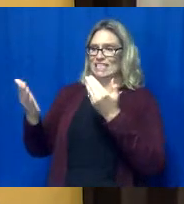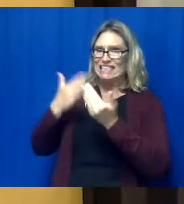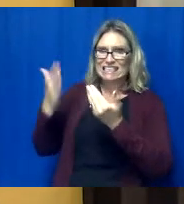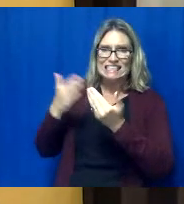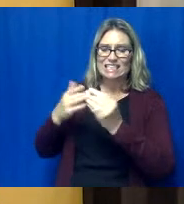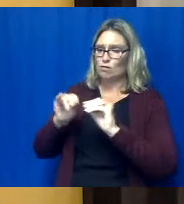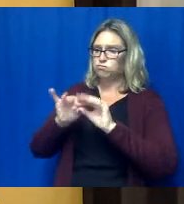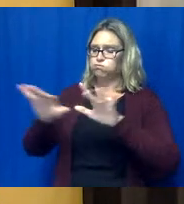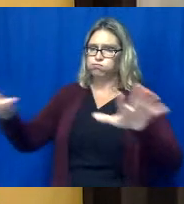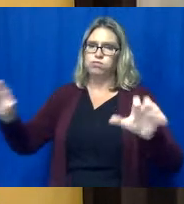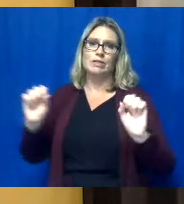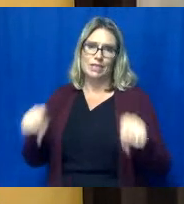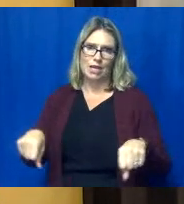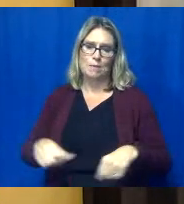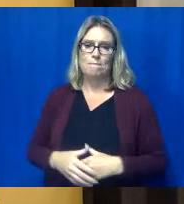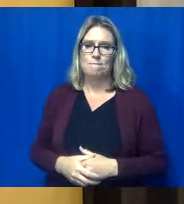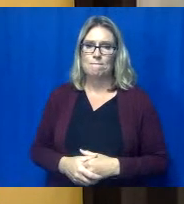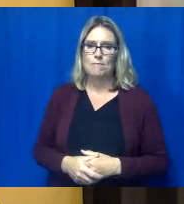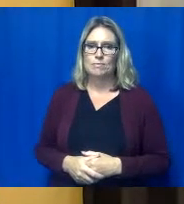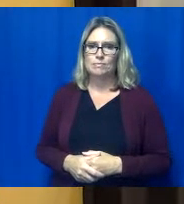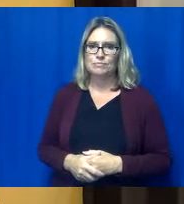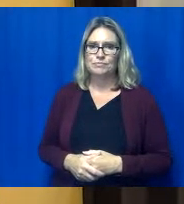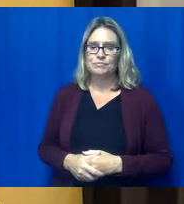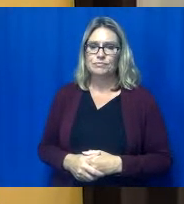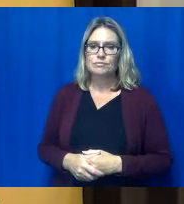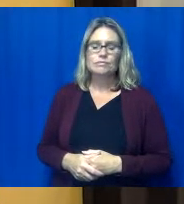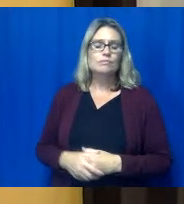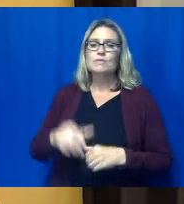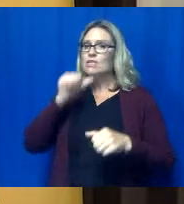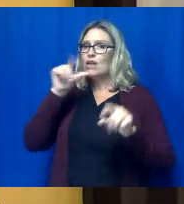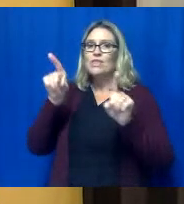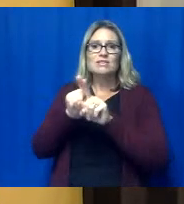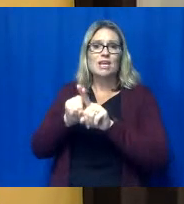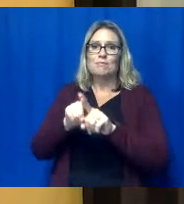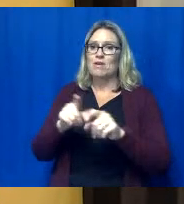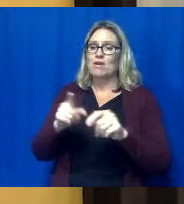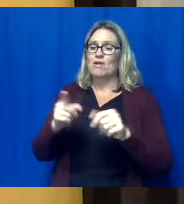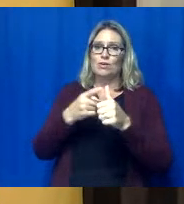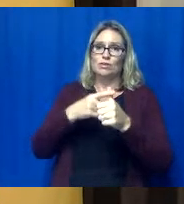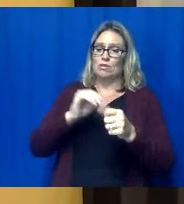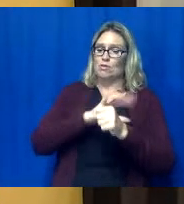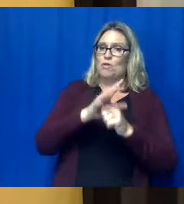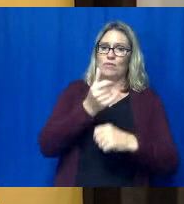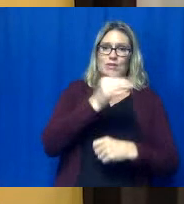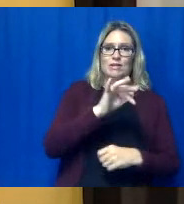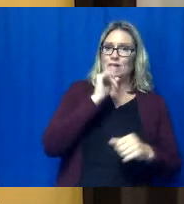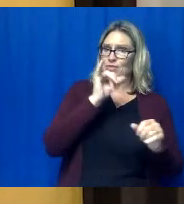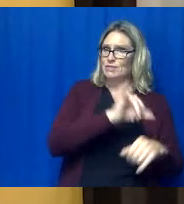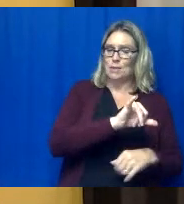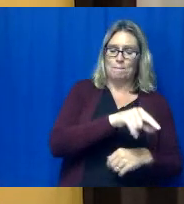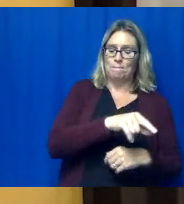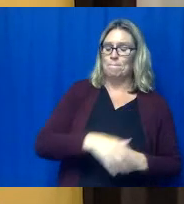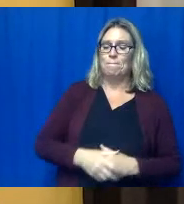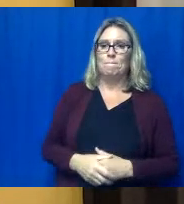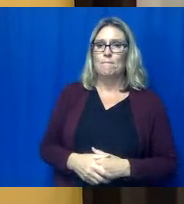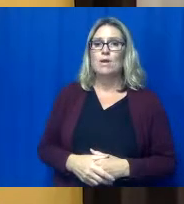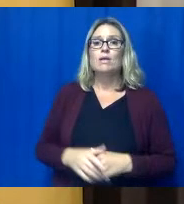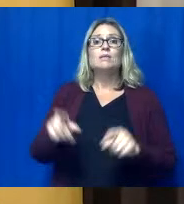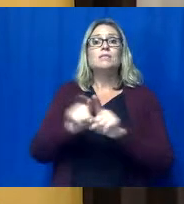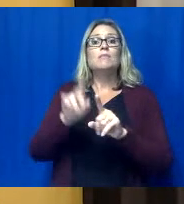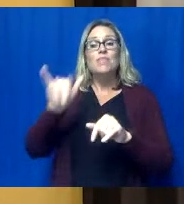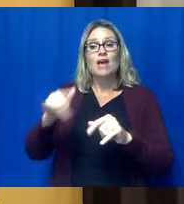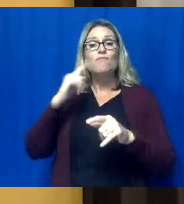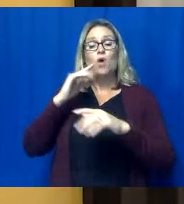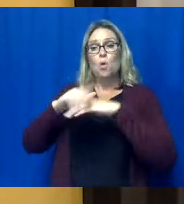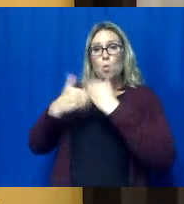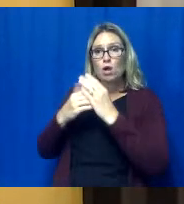is quite a bit different from the first virus, but on the other hand, the same public health measures that worked for the last one